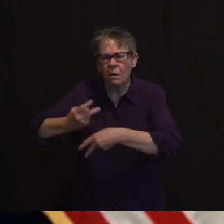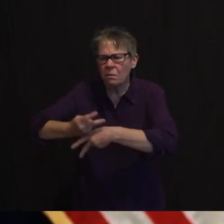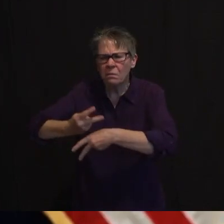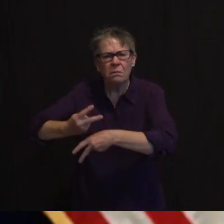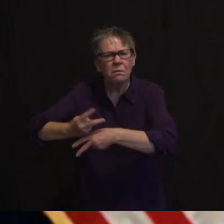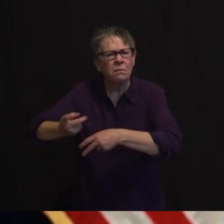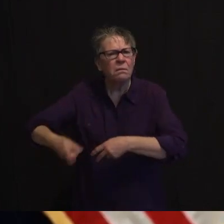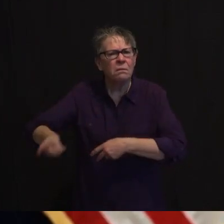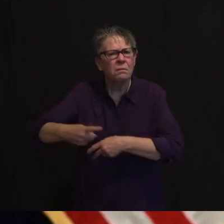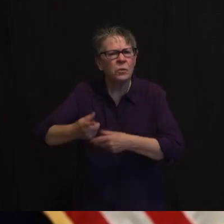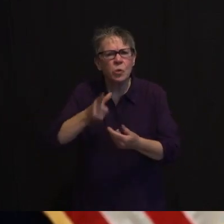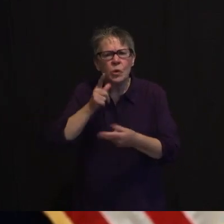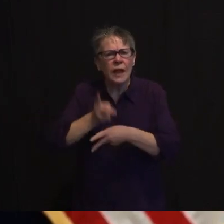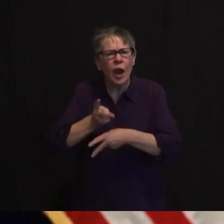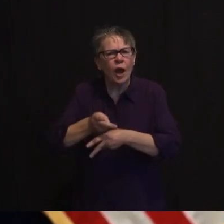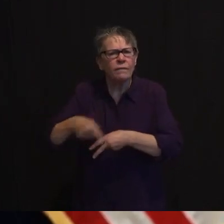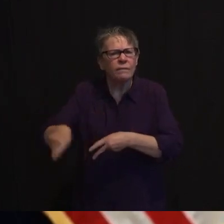come in if that's okay.